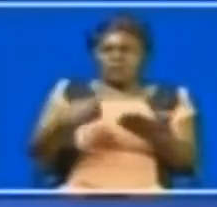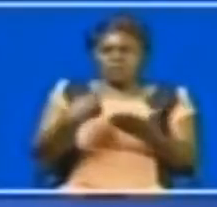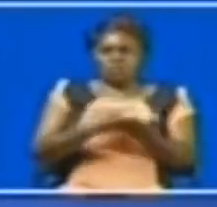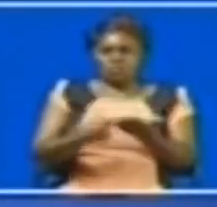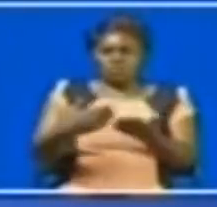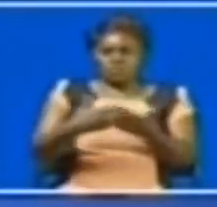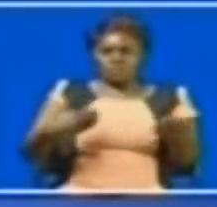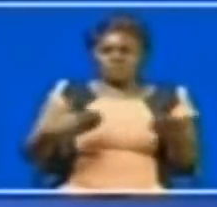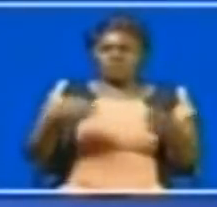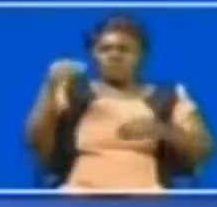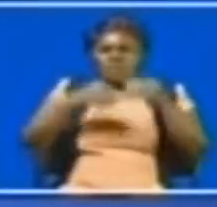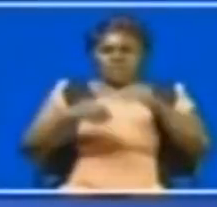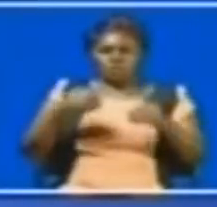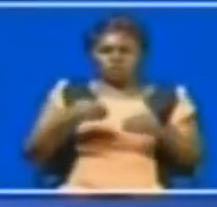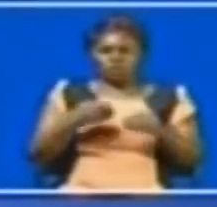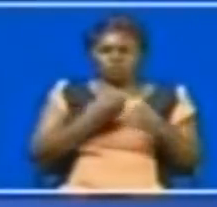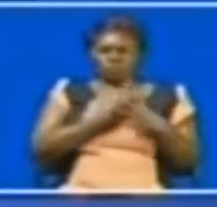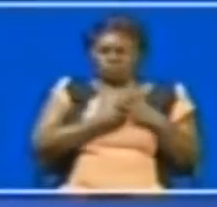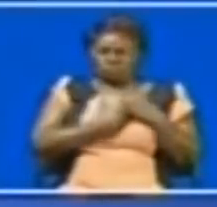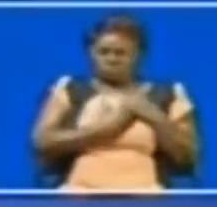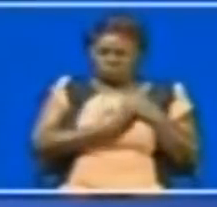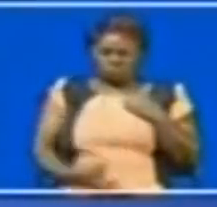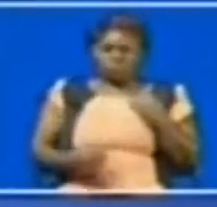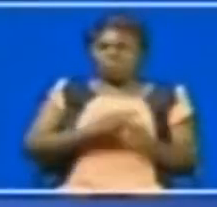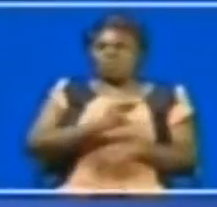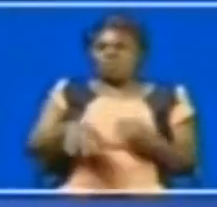and that was devastating for all of us.